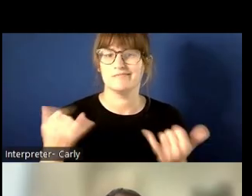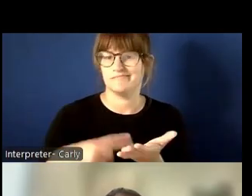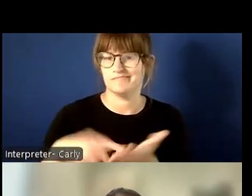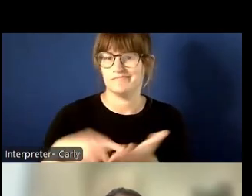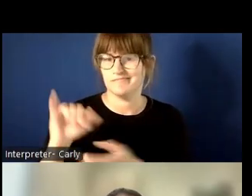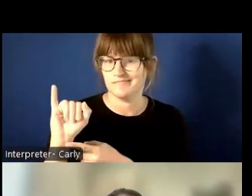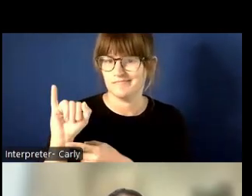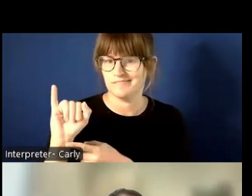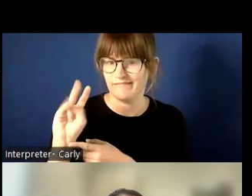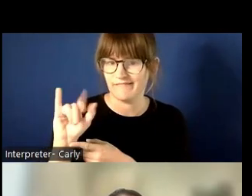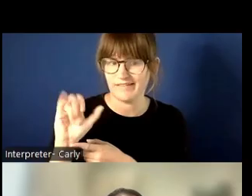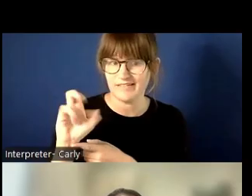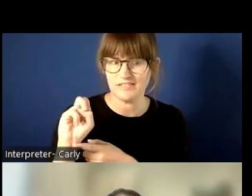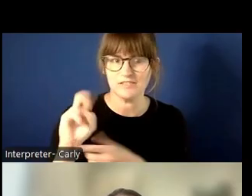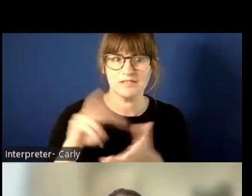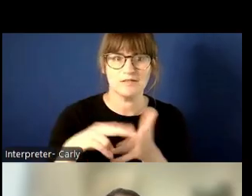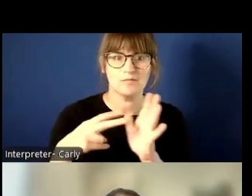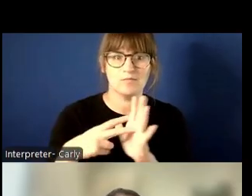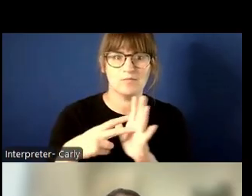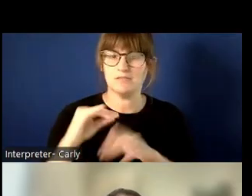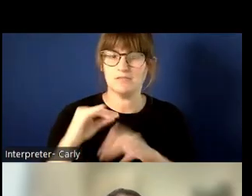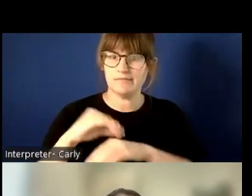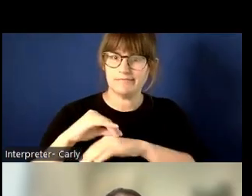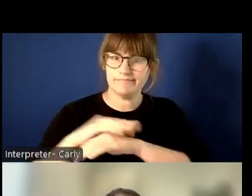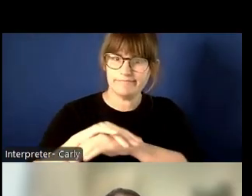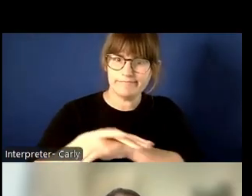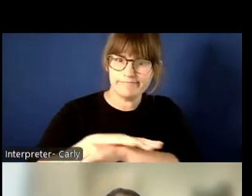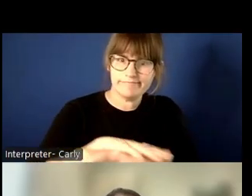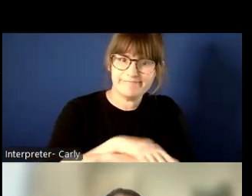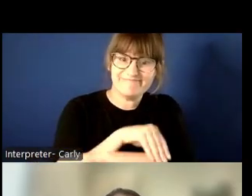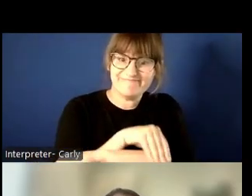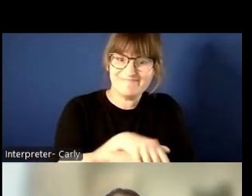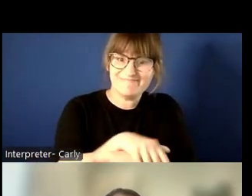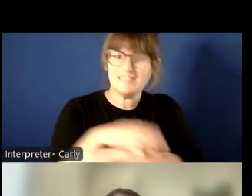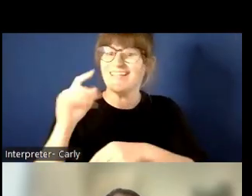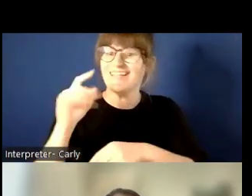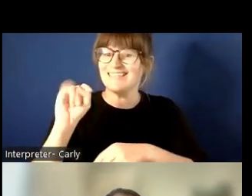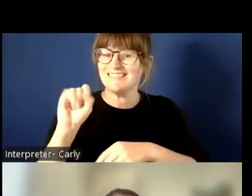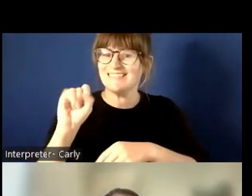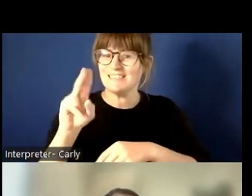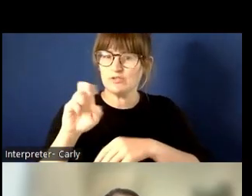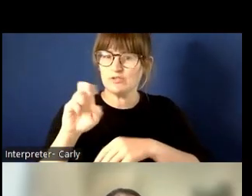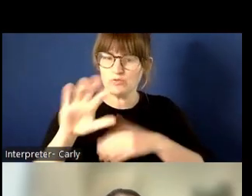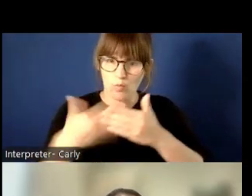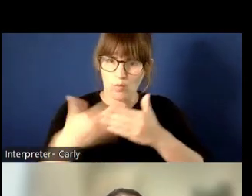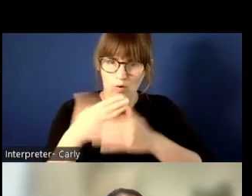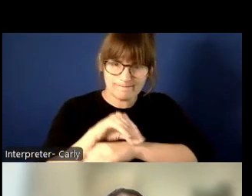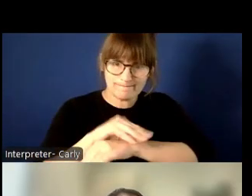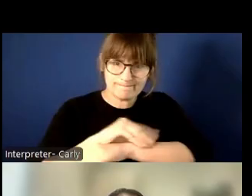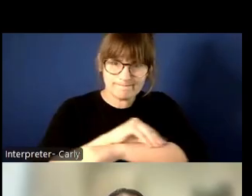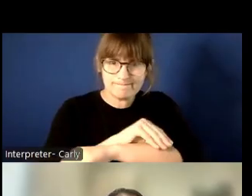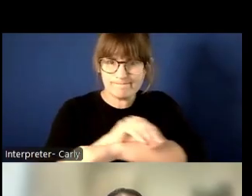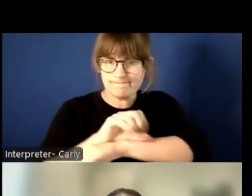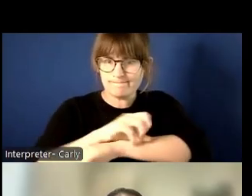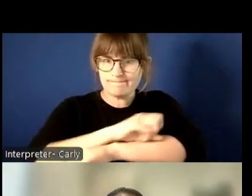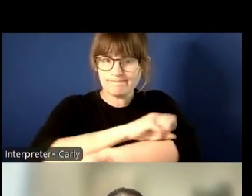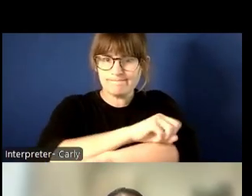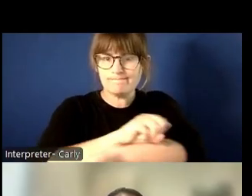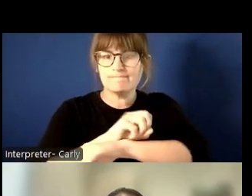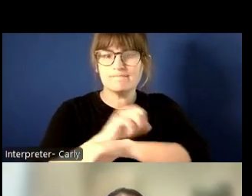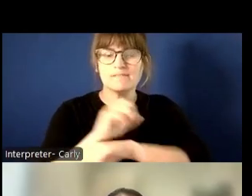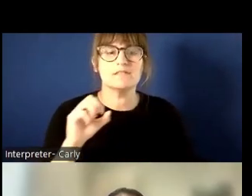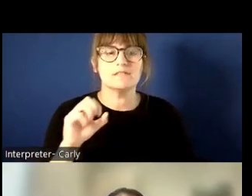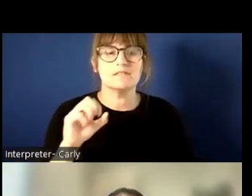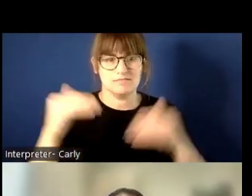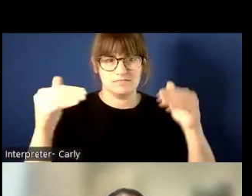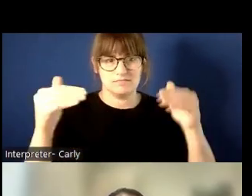neighboring tissues instead of spreading elsewhere in the body. So you have skin cancer that's growing into all of the normal skin that's surrounding it. Squamous cell